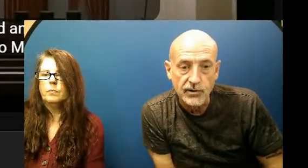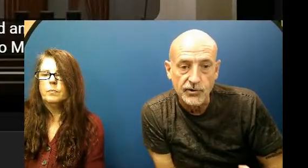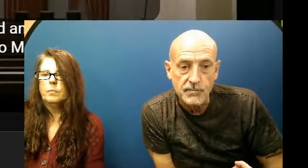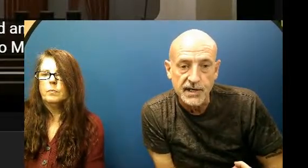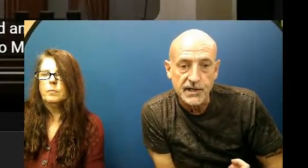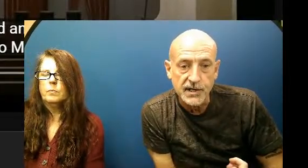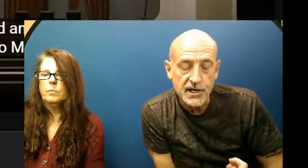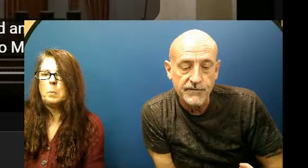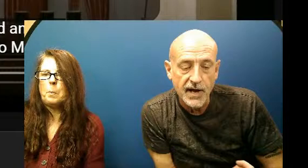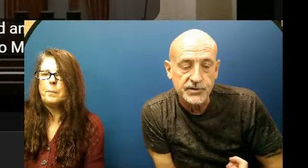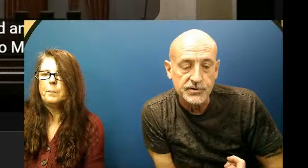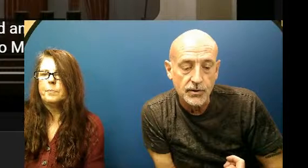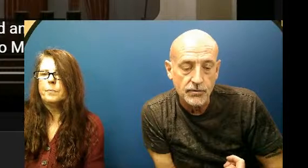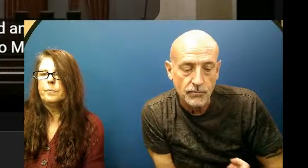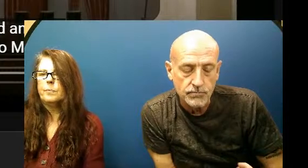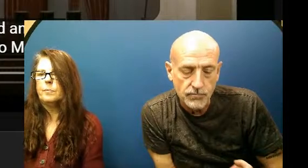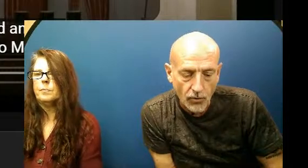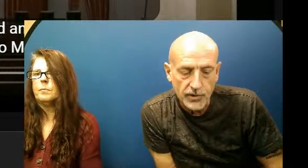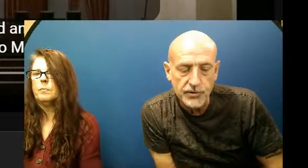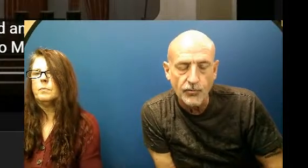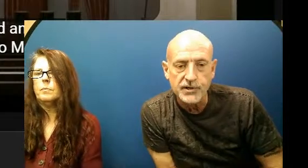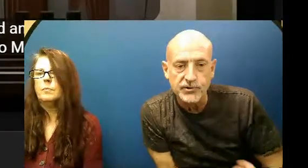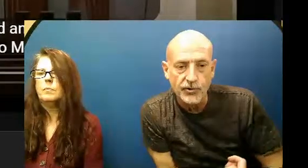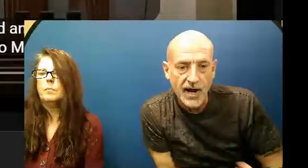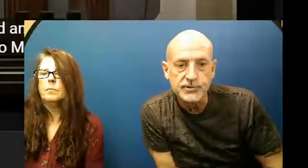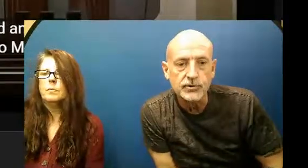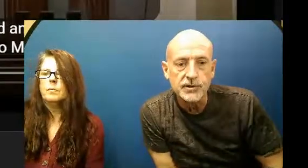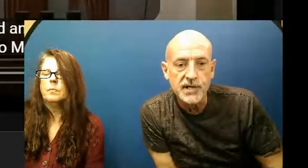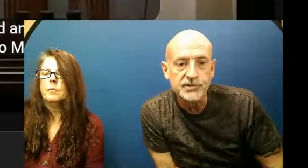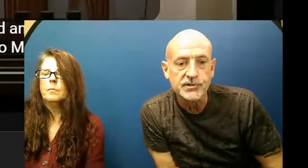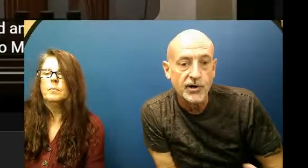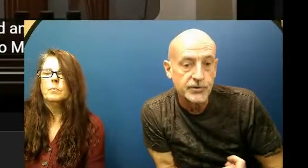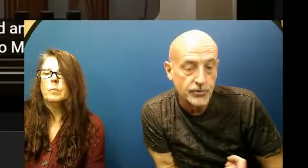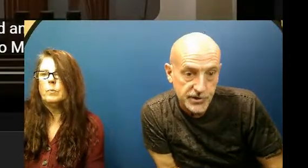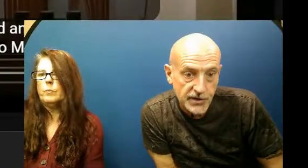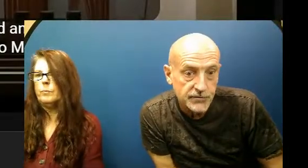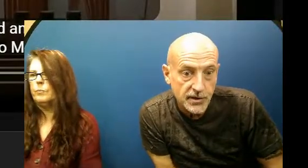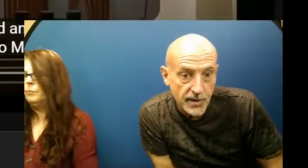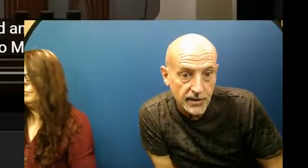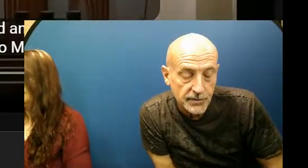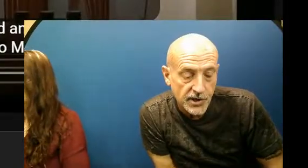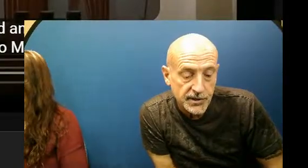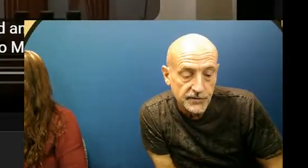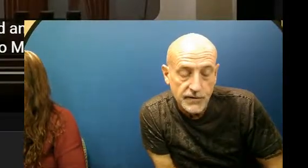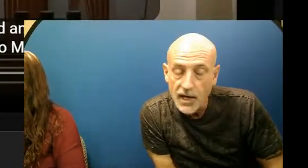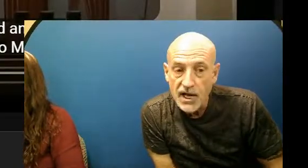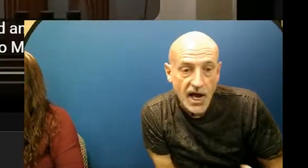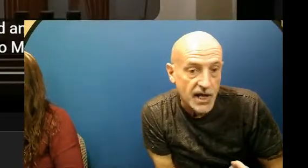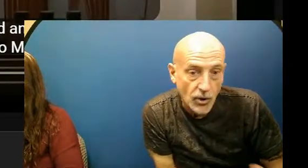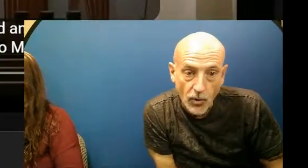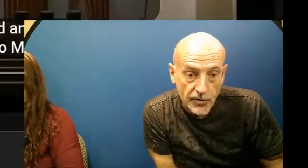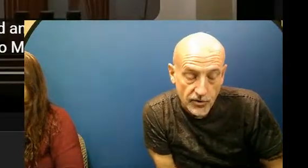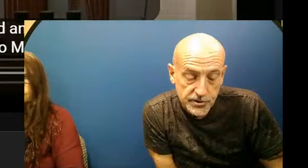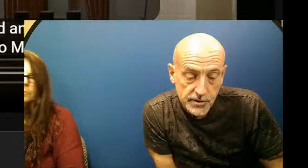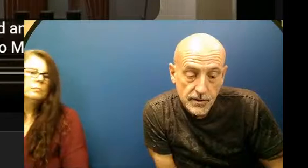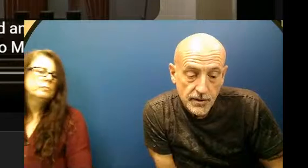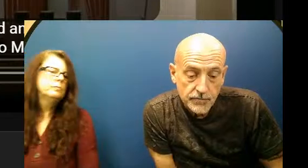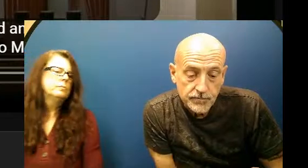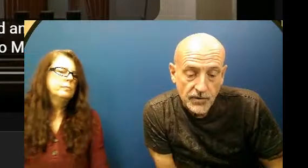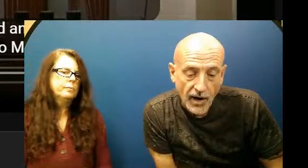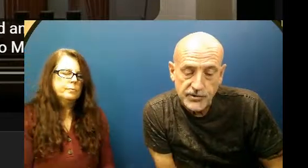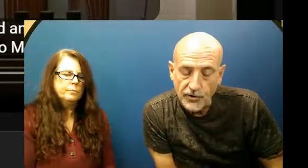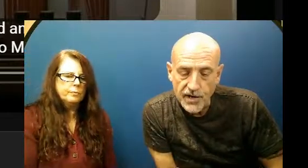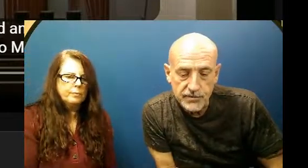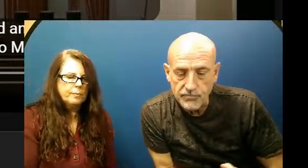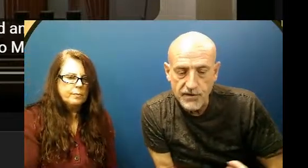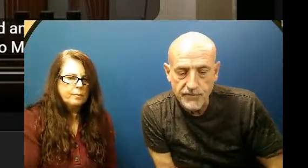narrowly tailored, meaning it affects only the rights that are absolutely necessary to achieve the compelling objective and no others.